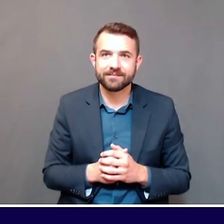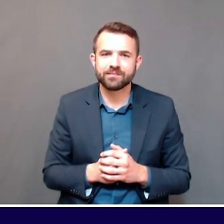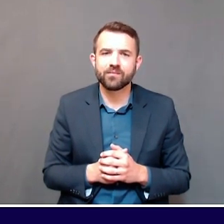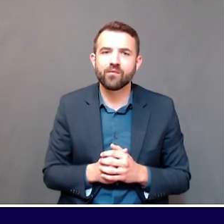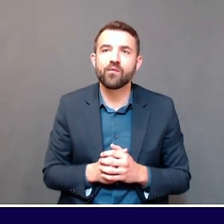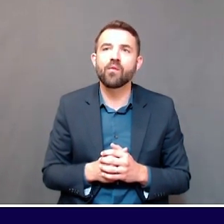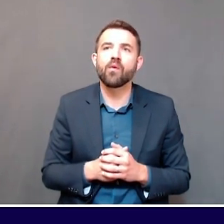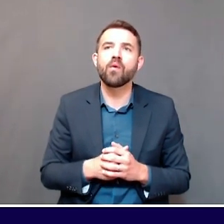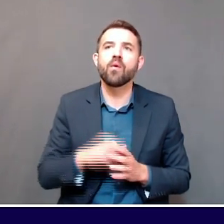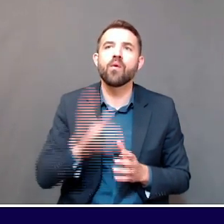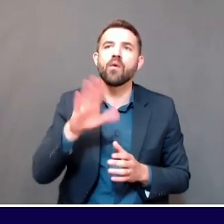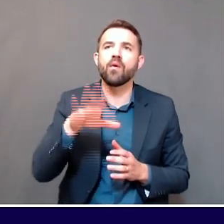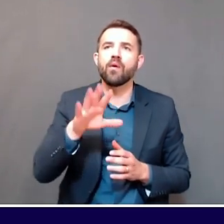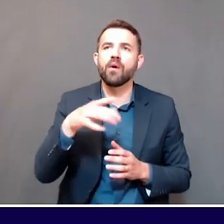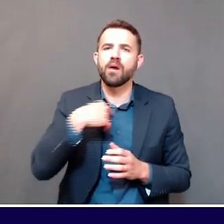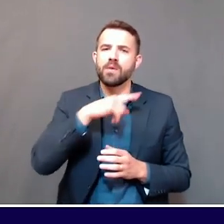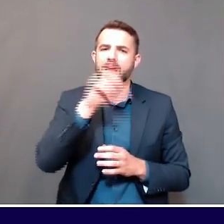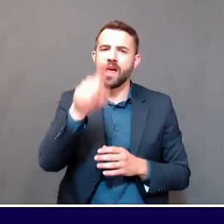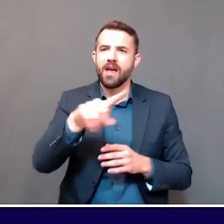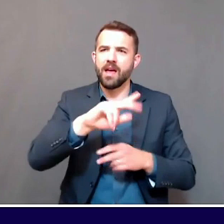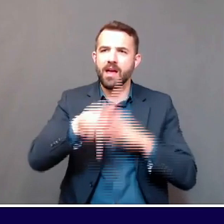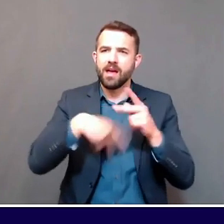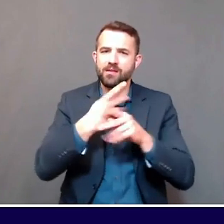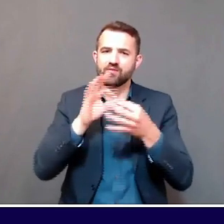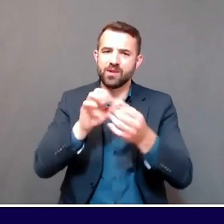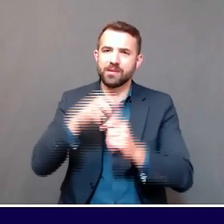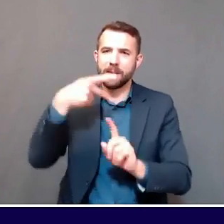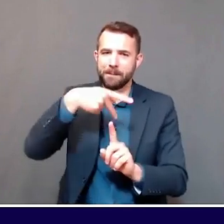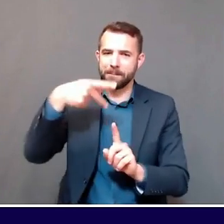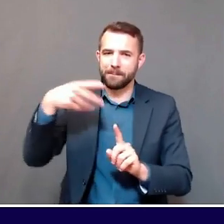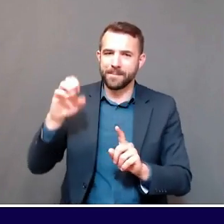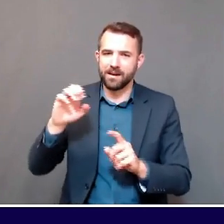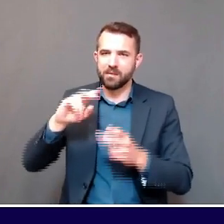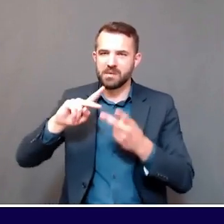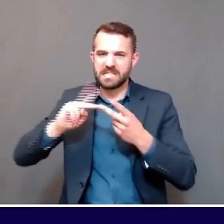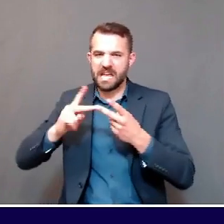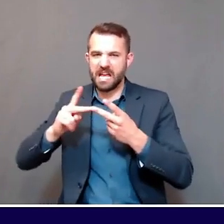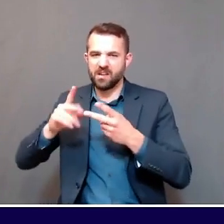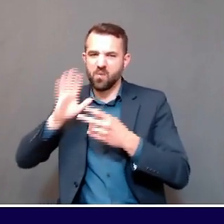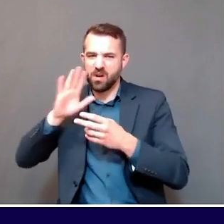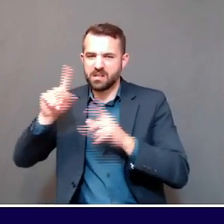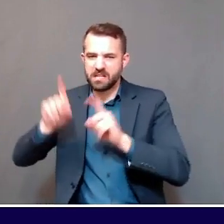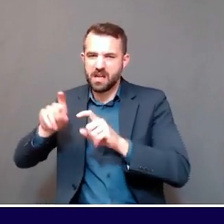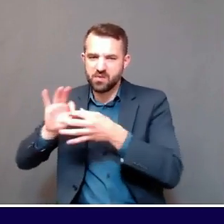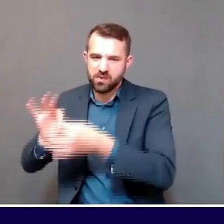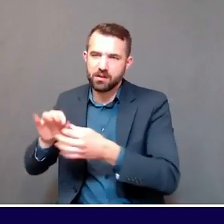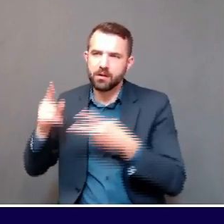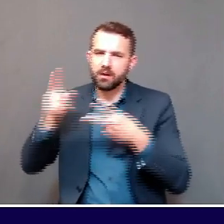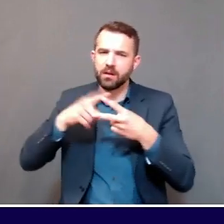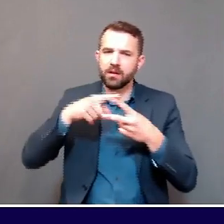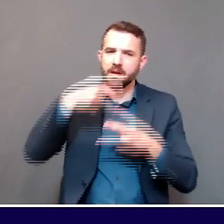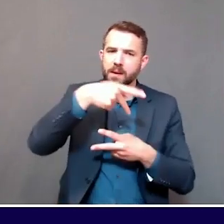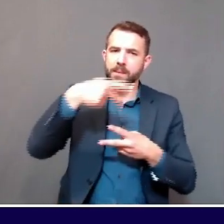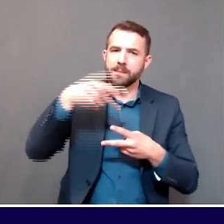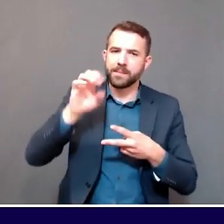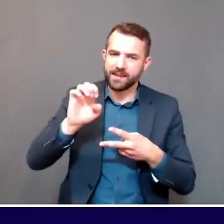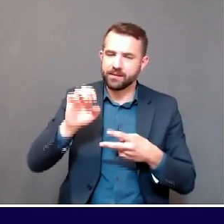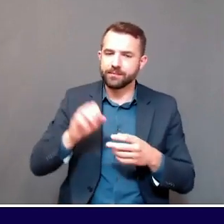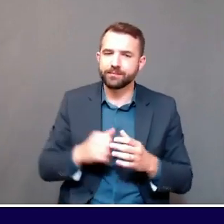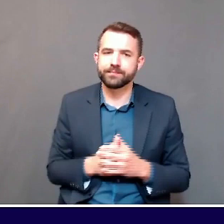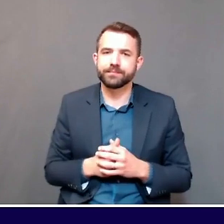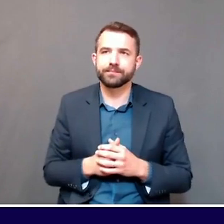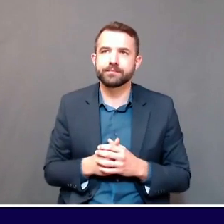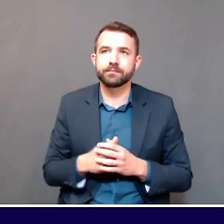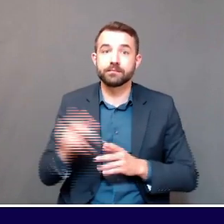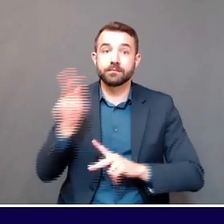basically regarding PPE, and then another one regarding testing. As far as PPE goes, a viewer contacted us to ask